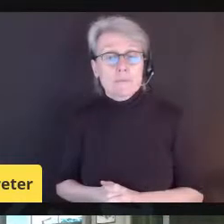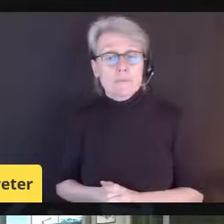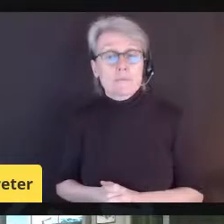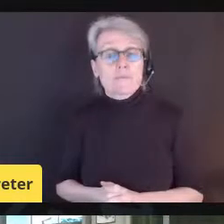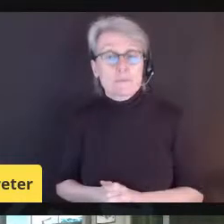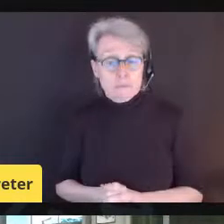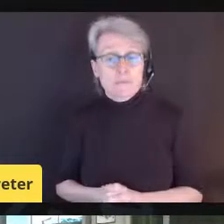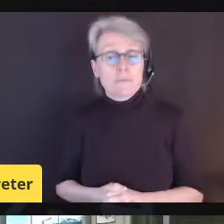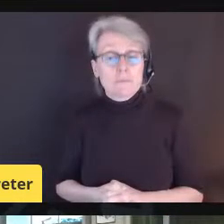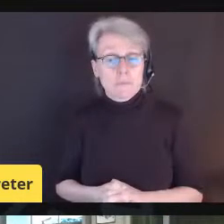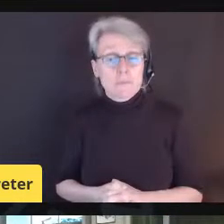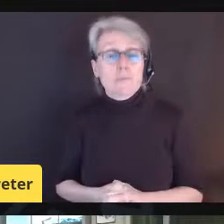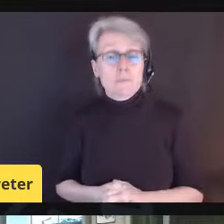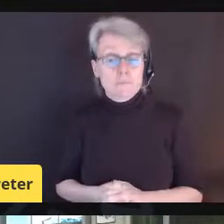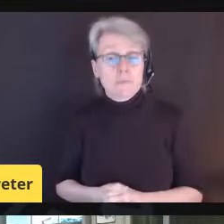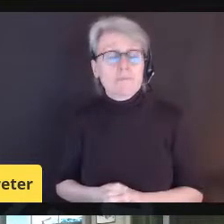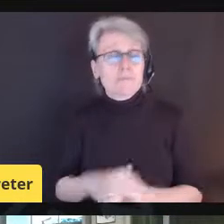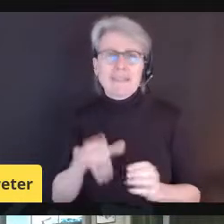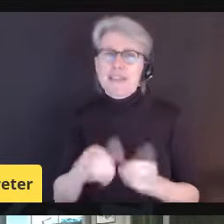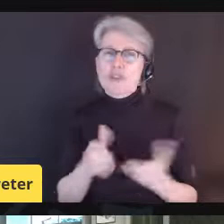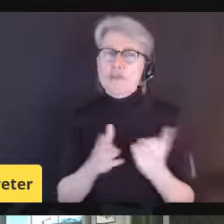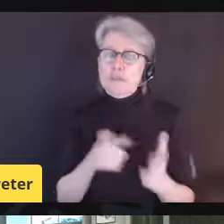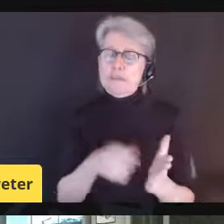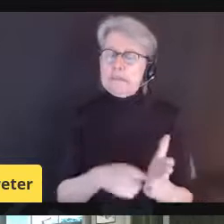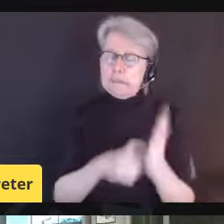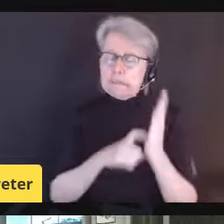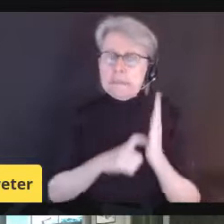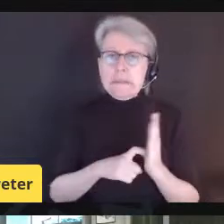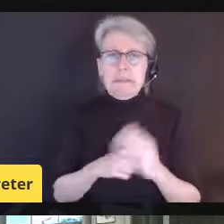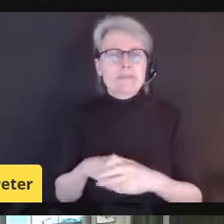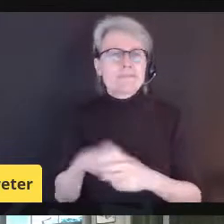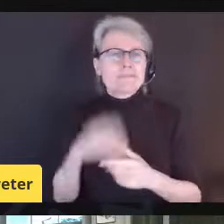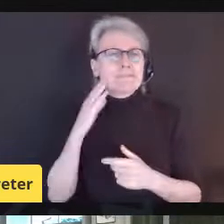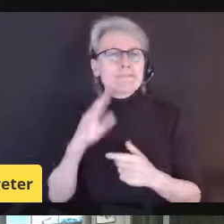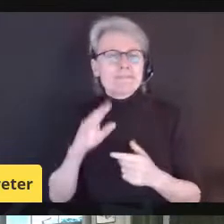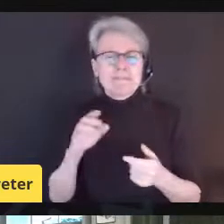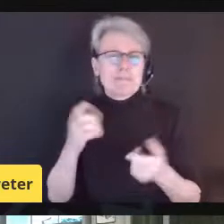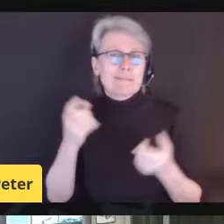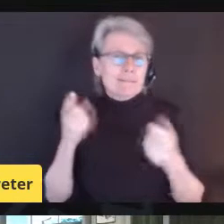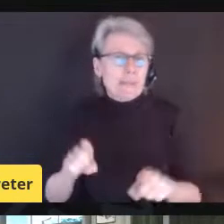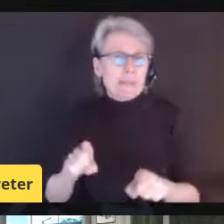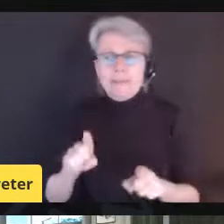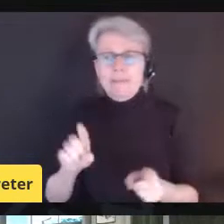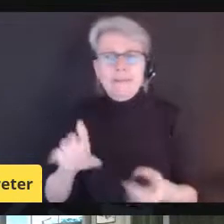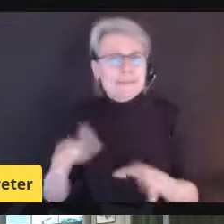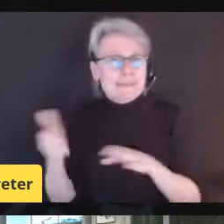We're part of people's, you know, worst days.